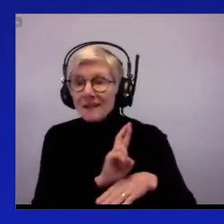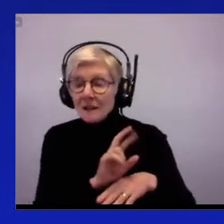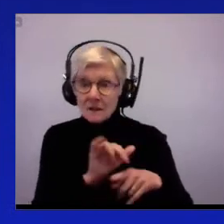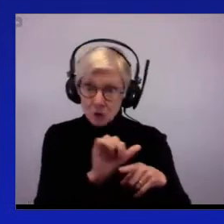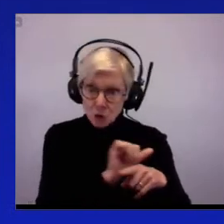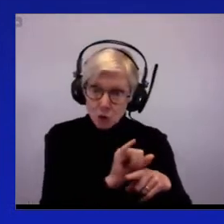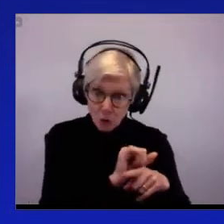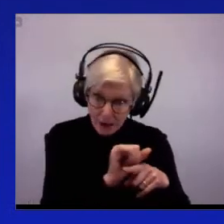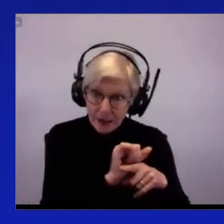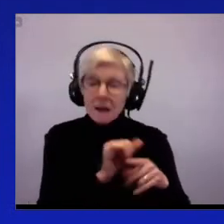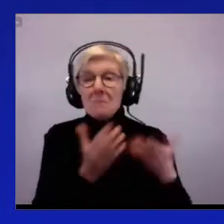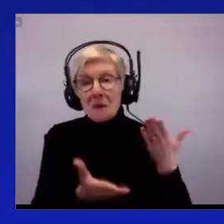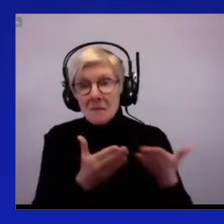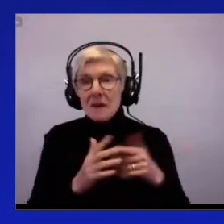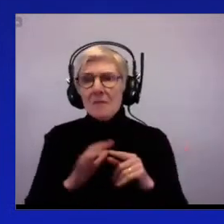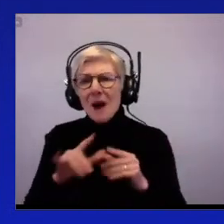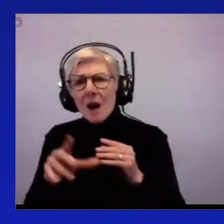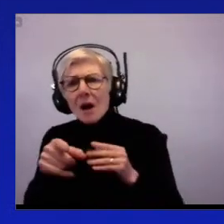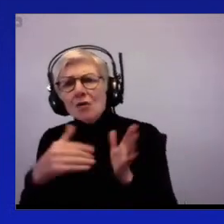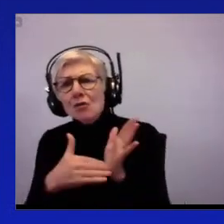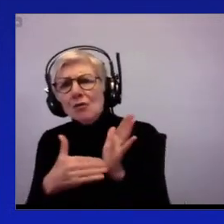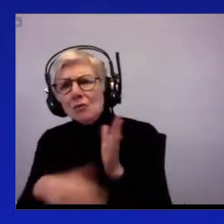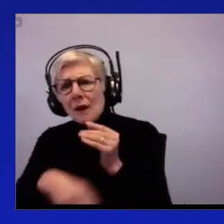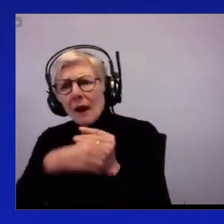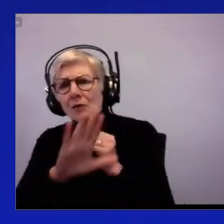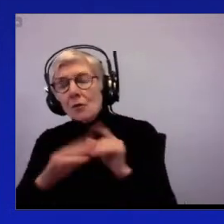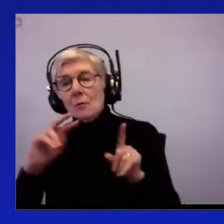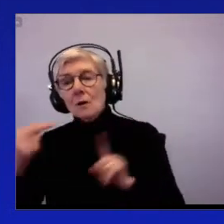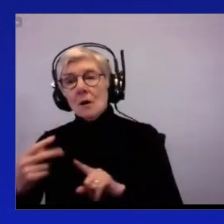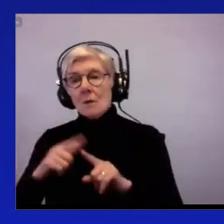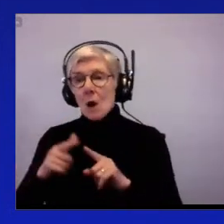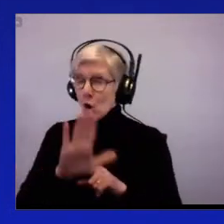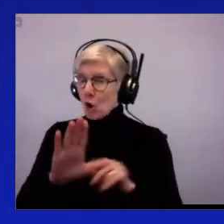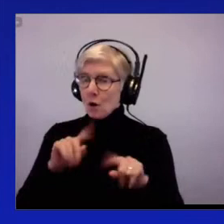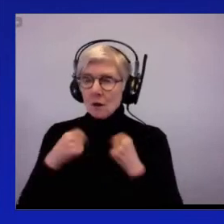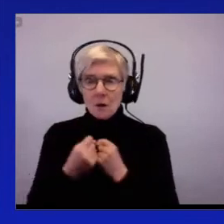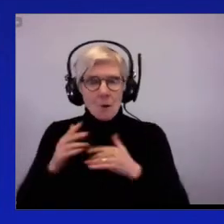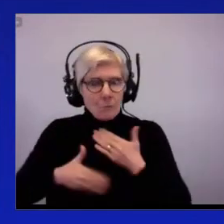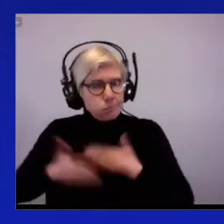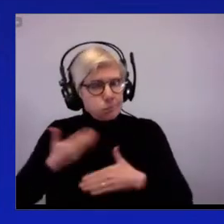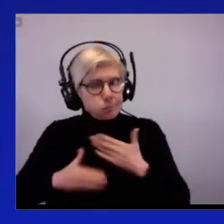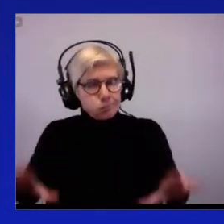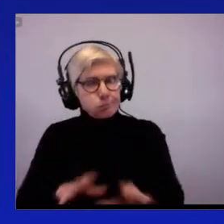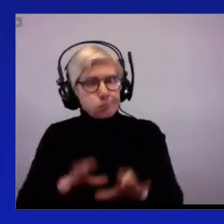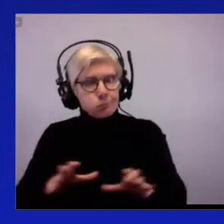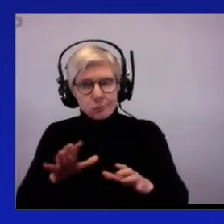if you want to add anything to that, because I know that her team has been working really hard on that right now.